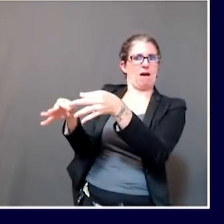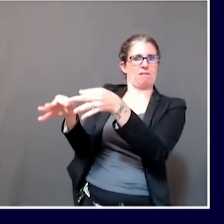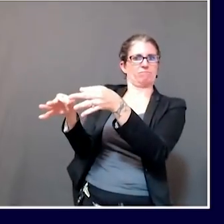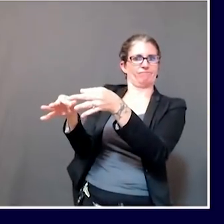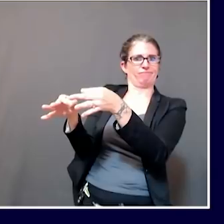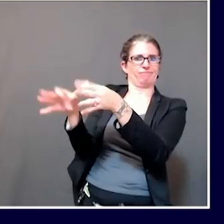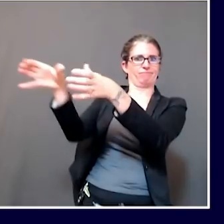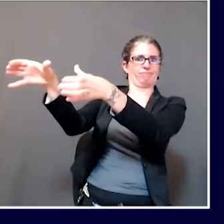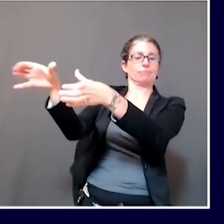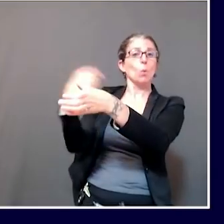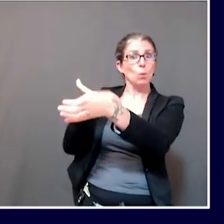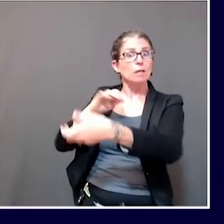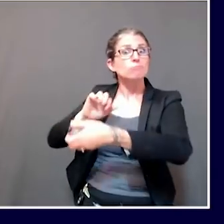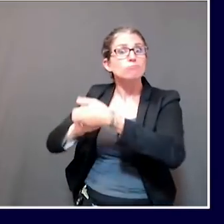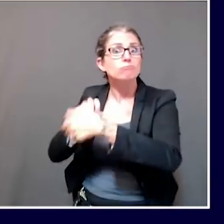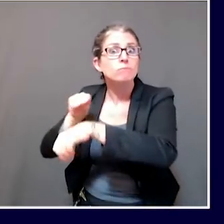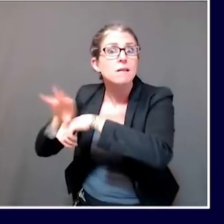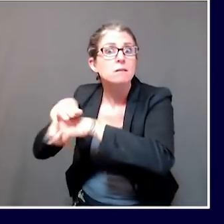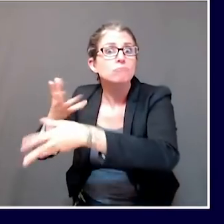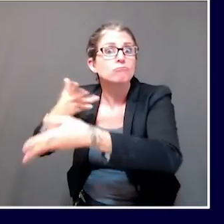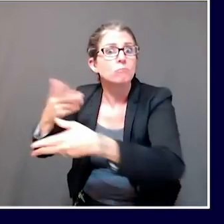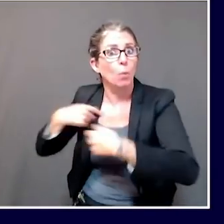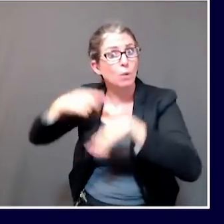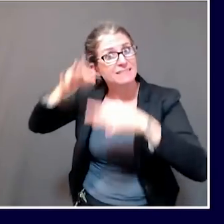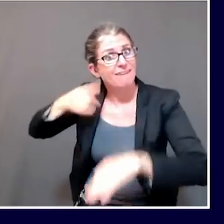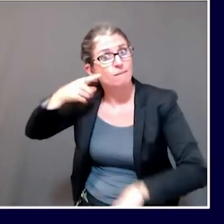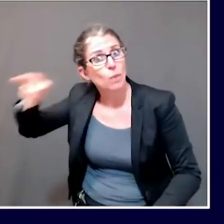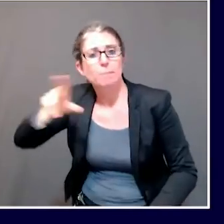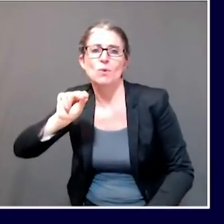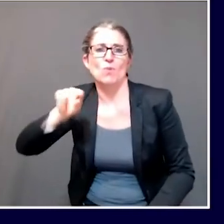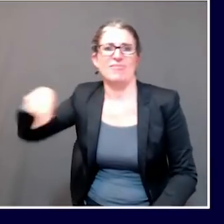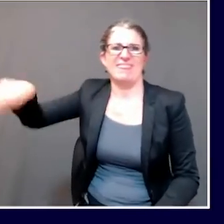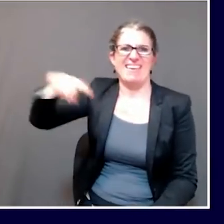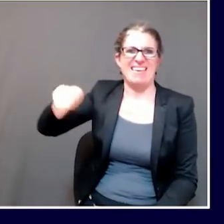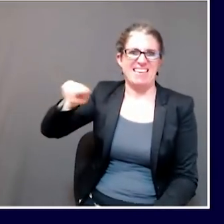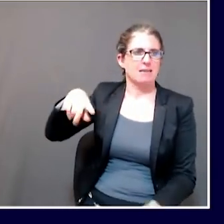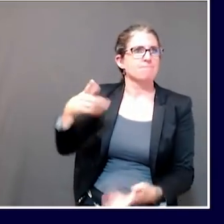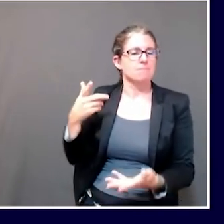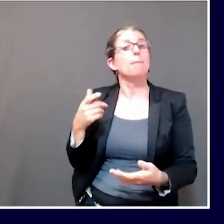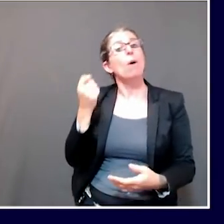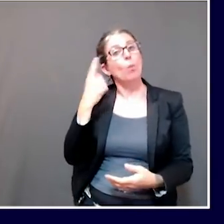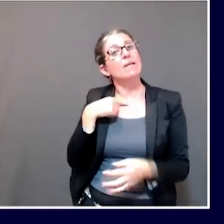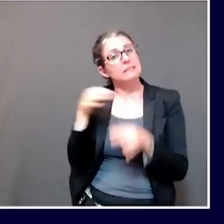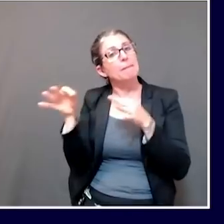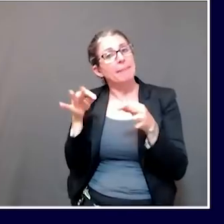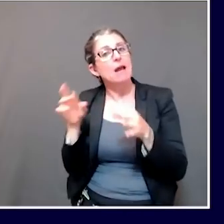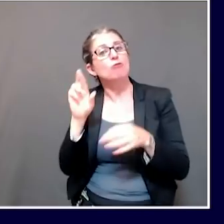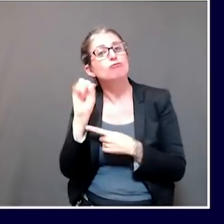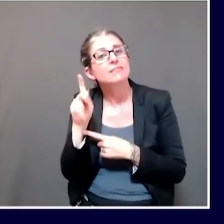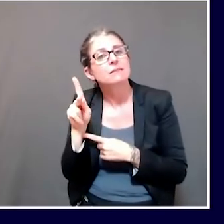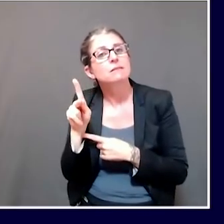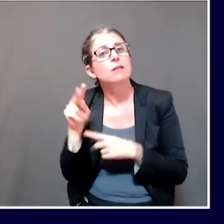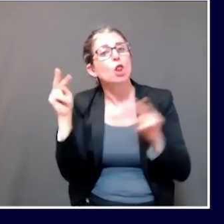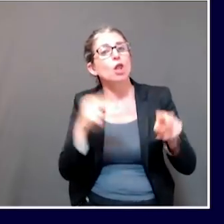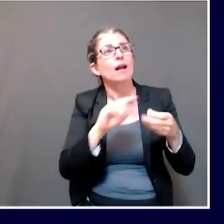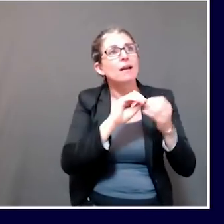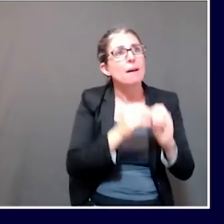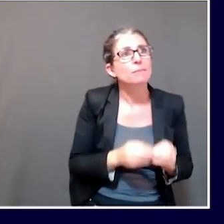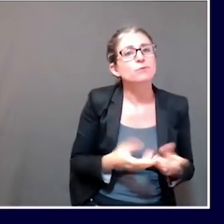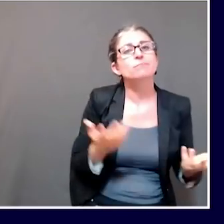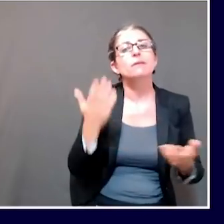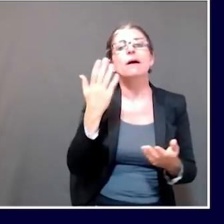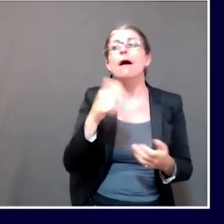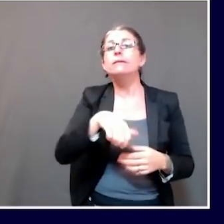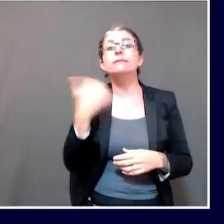risks involved with such activities as compared to other sports, tennis and others that are more by design, more naturally